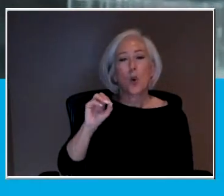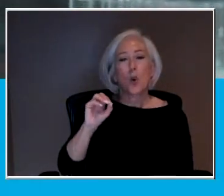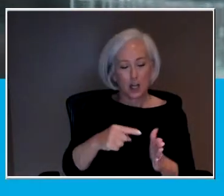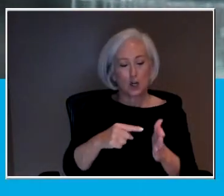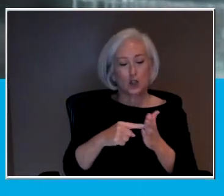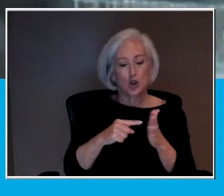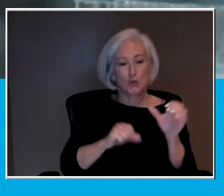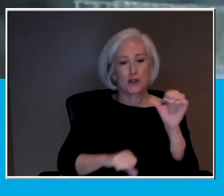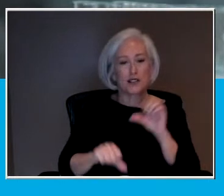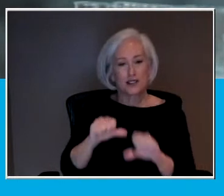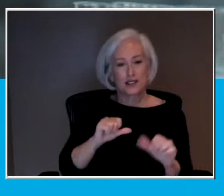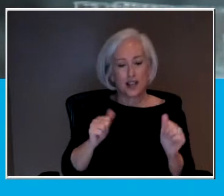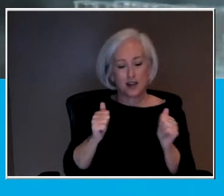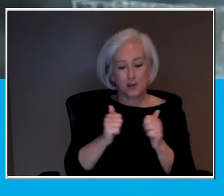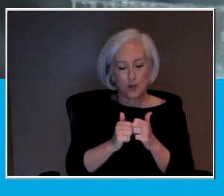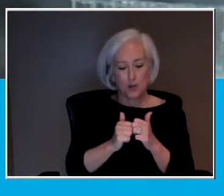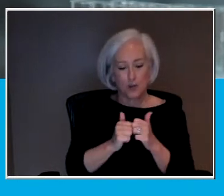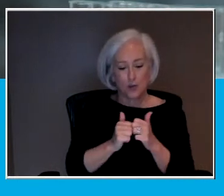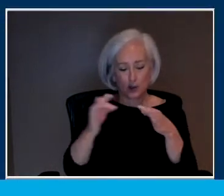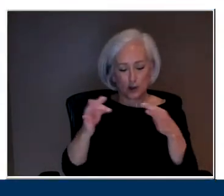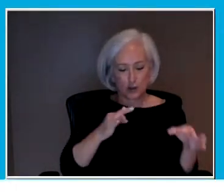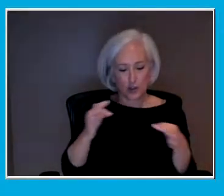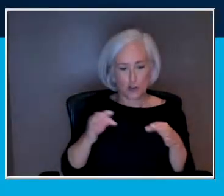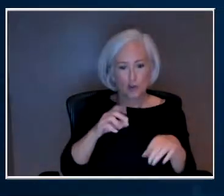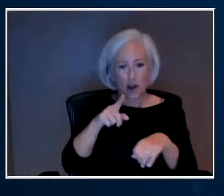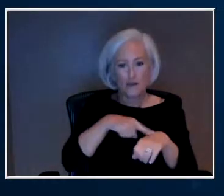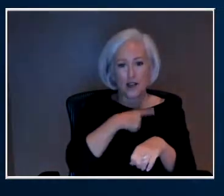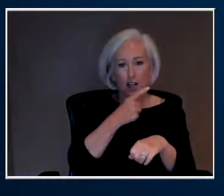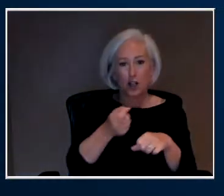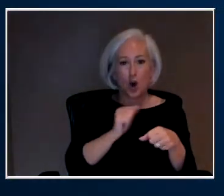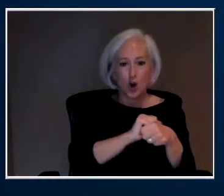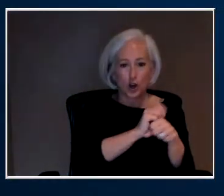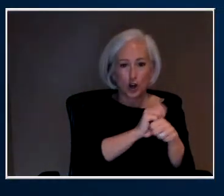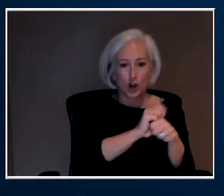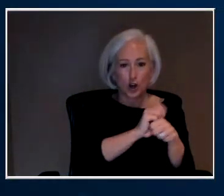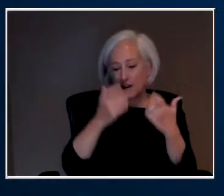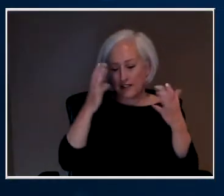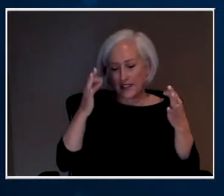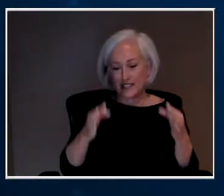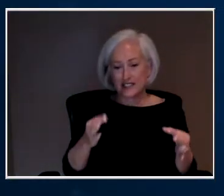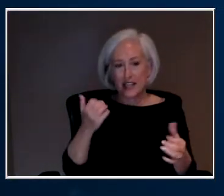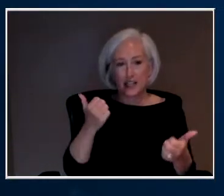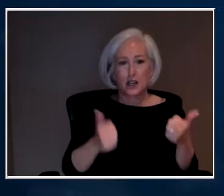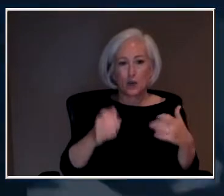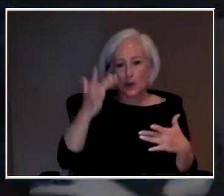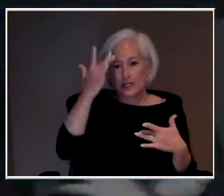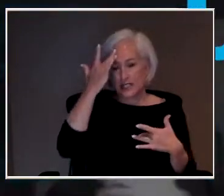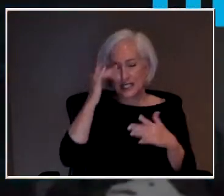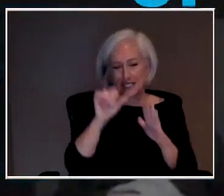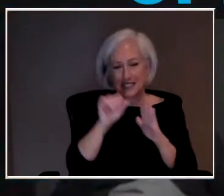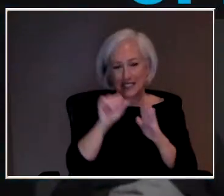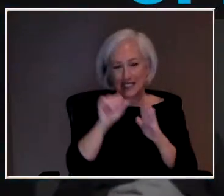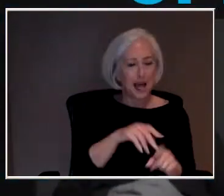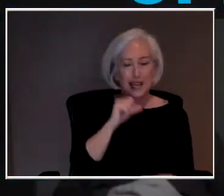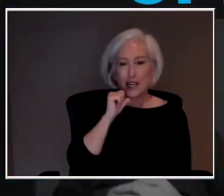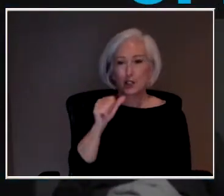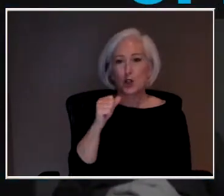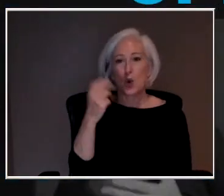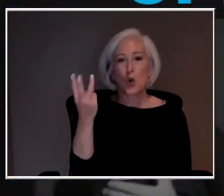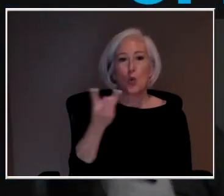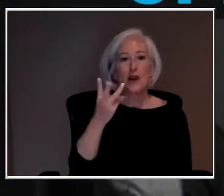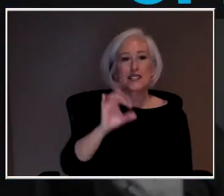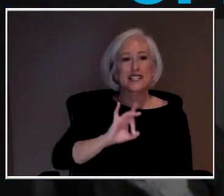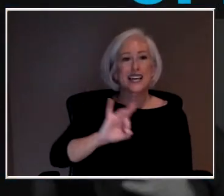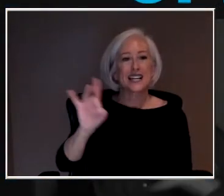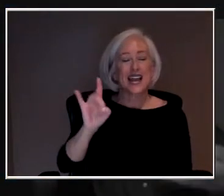defining long COVID, how they decide which symptoms do and don't apply. Wednesday at 8. Subscribe to our